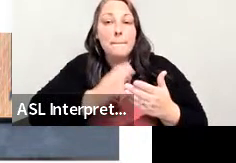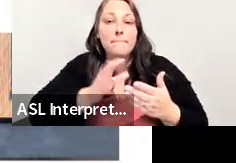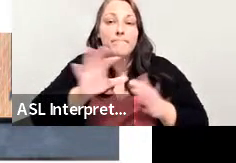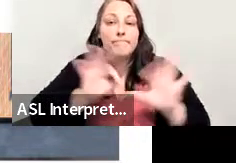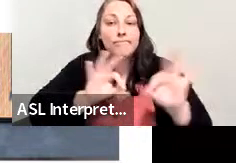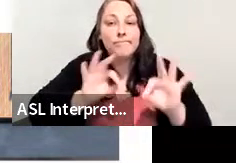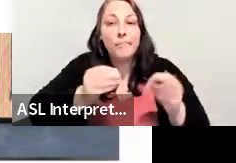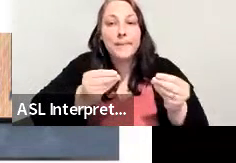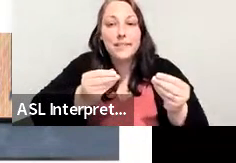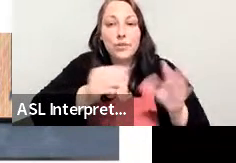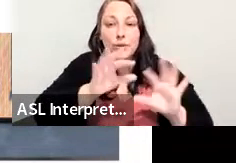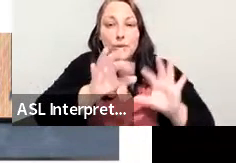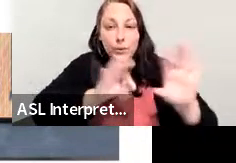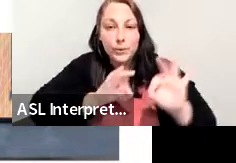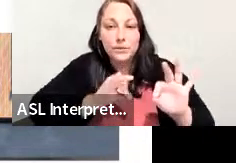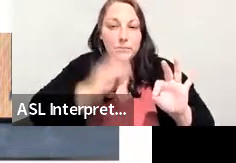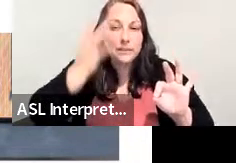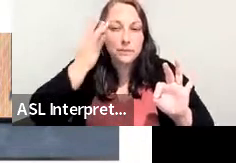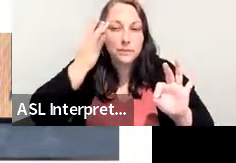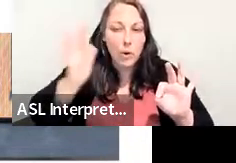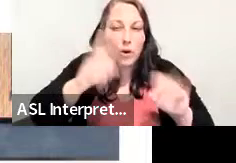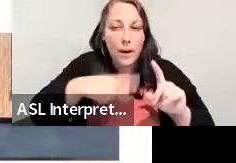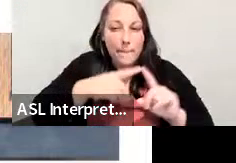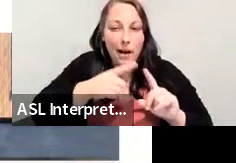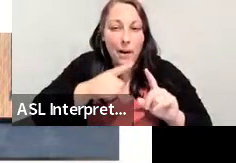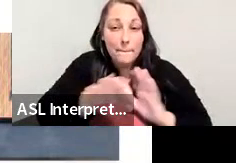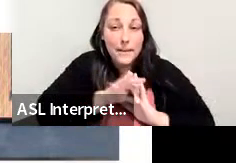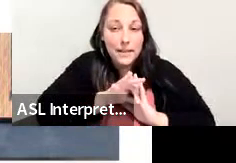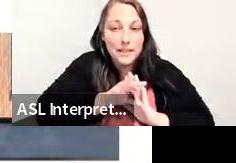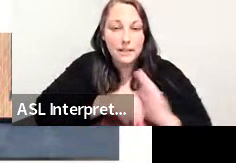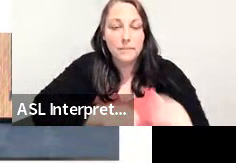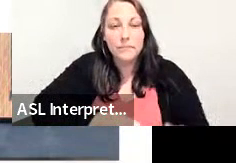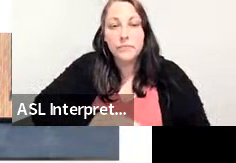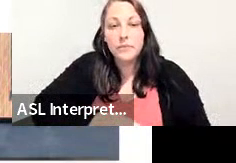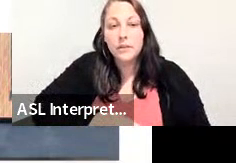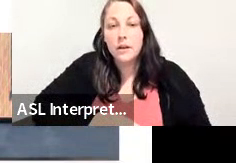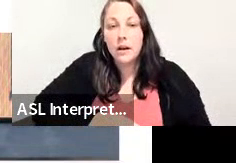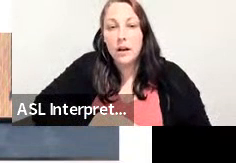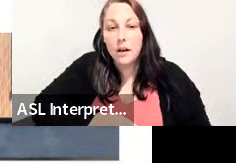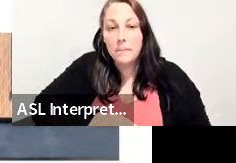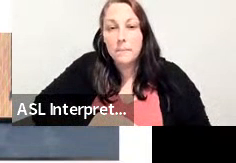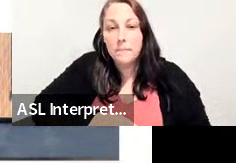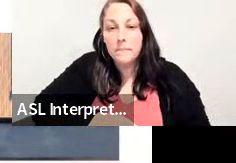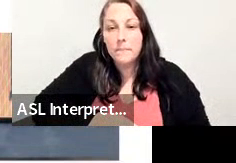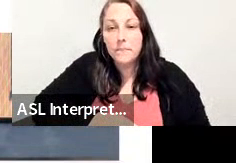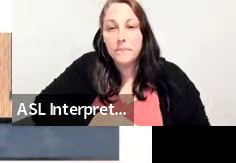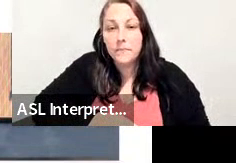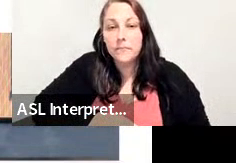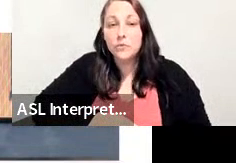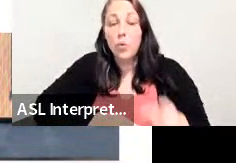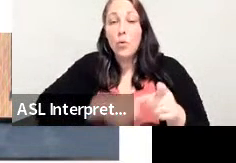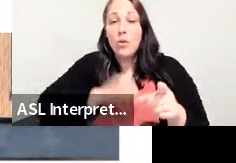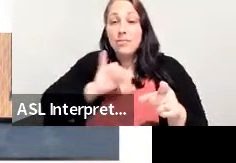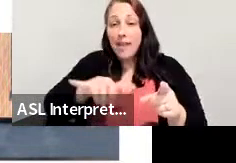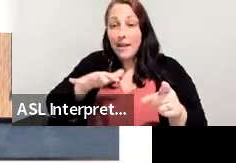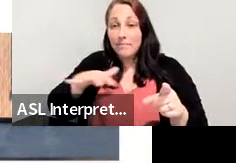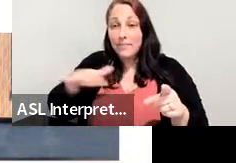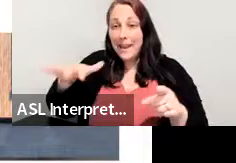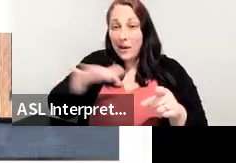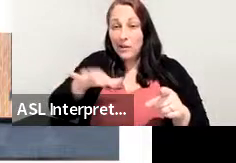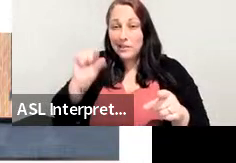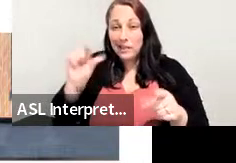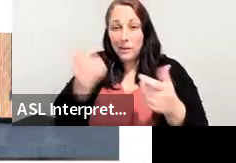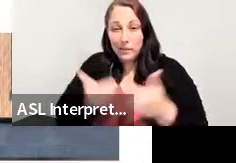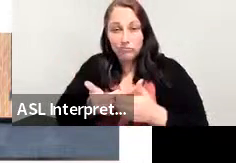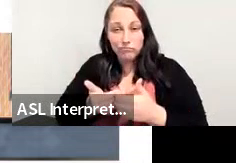Because my other question is, the site generally is a little remote from the rest of the Union Market, and